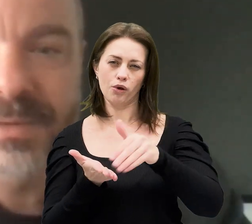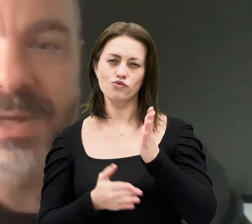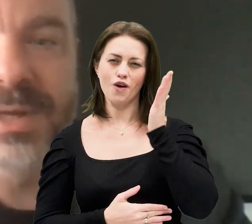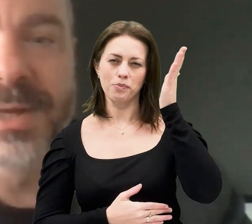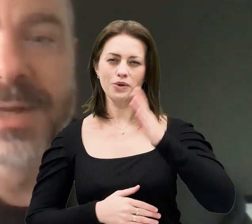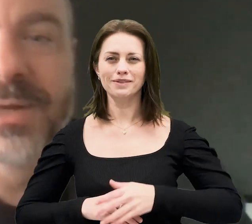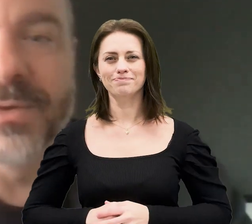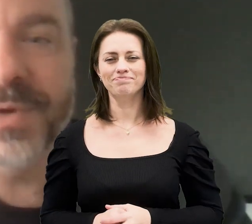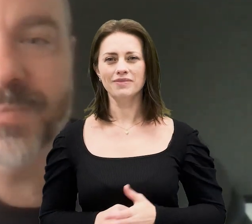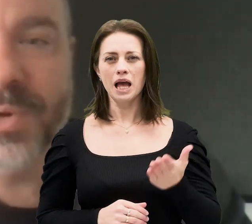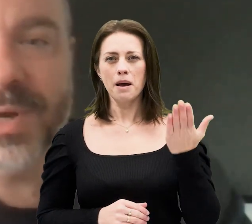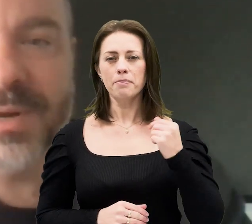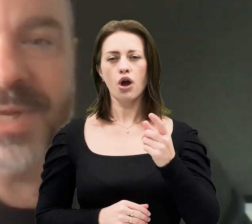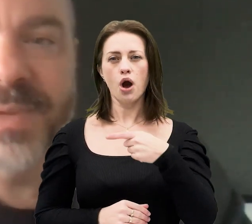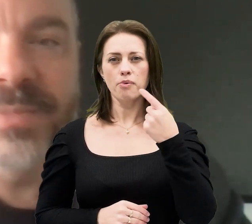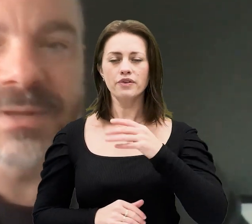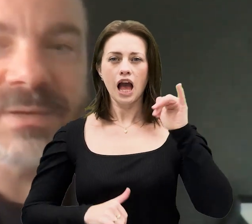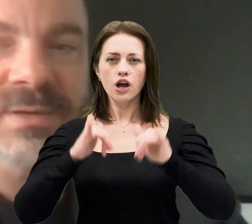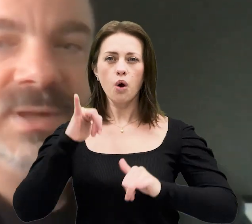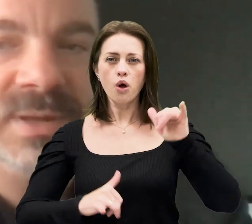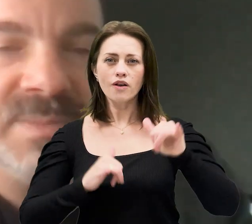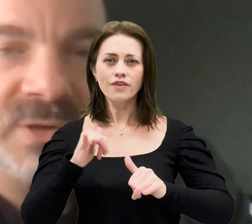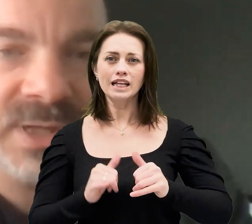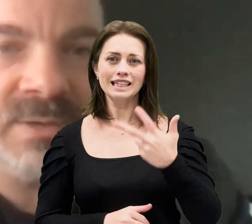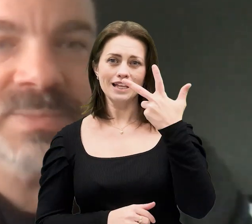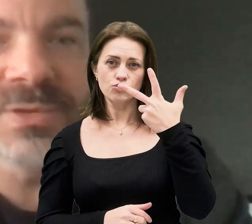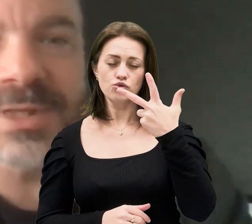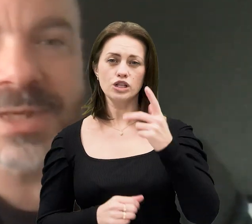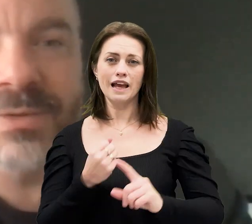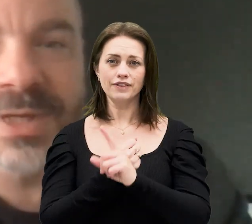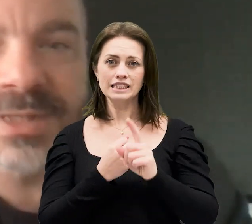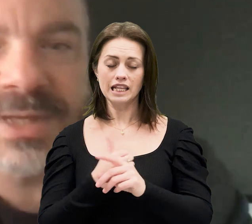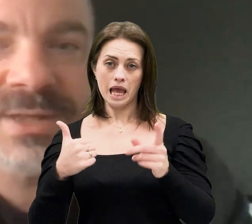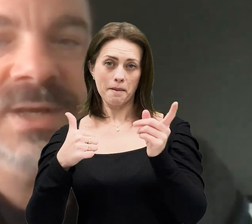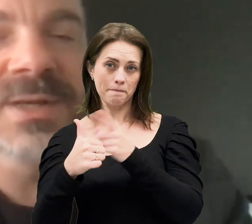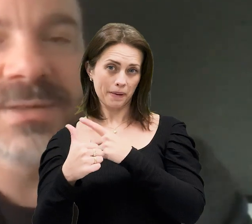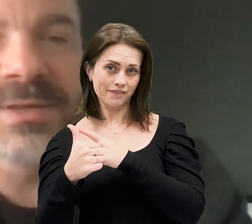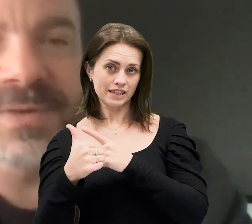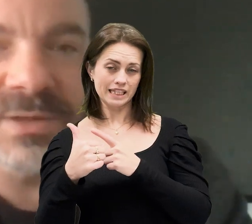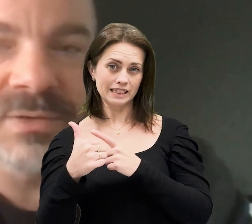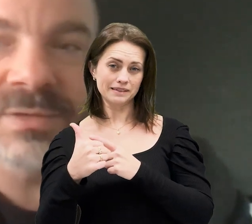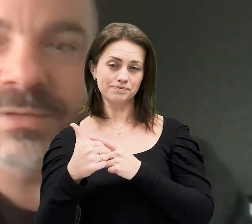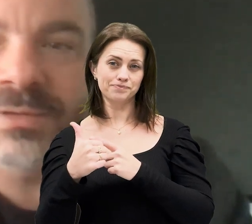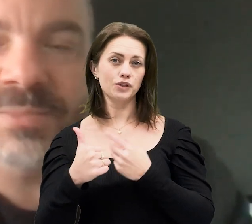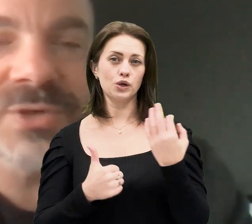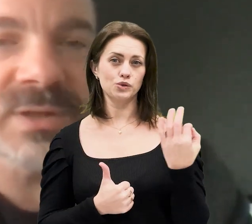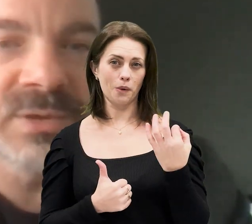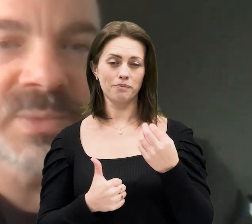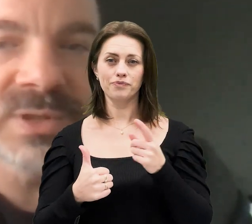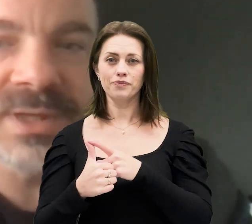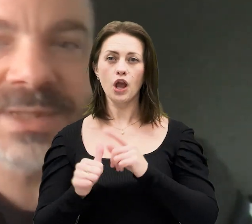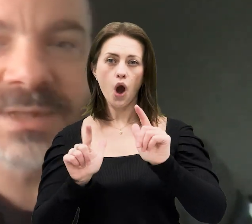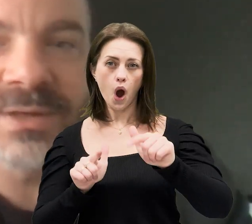on. The conference program has been built on 3 project outputs, as I already said. So the first